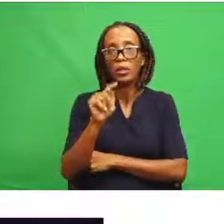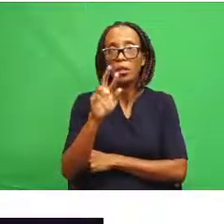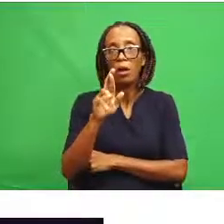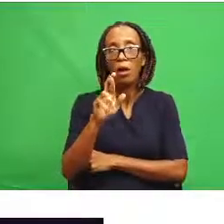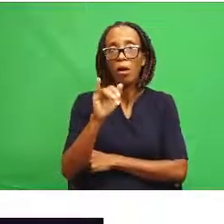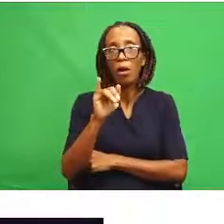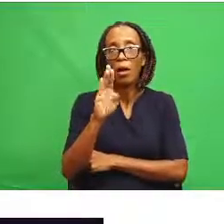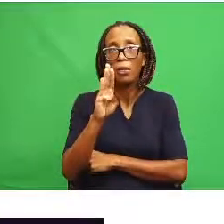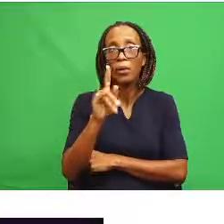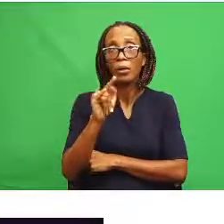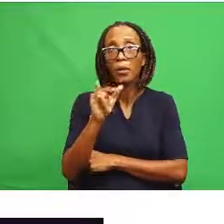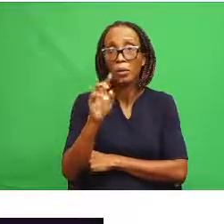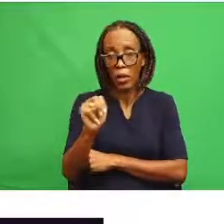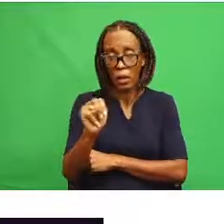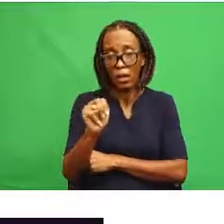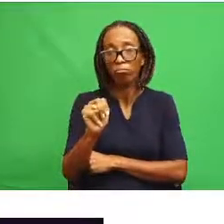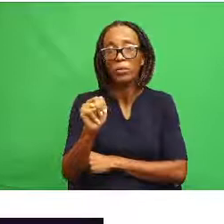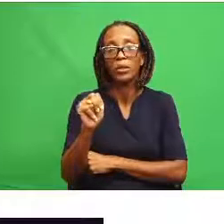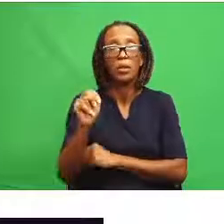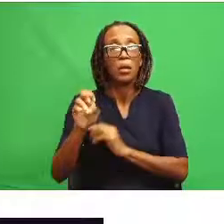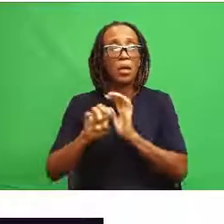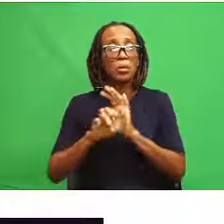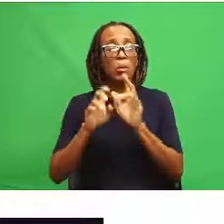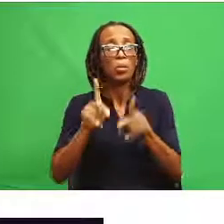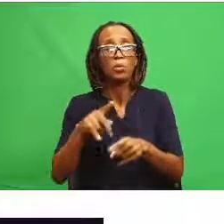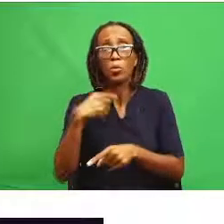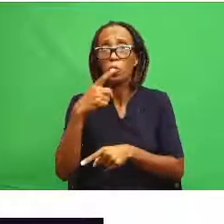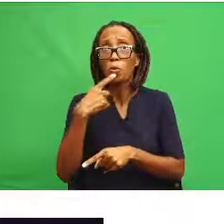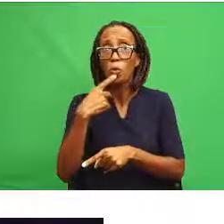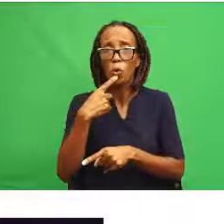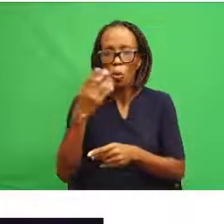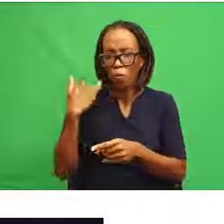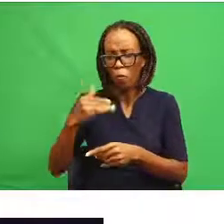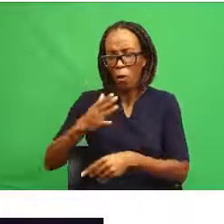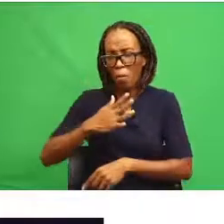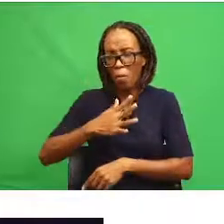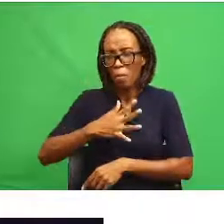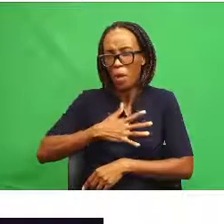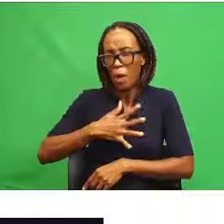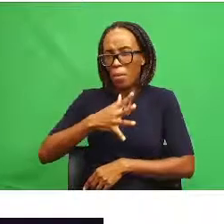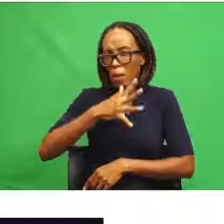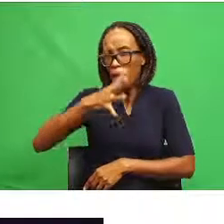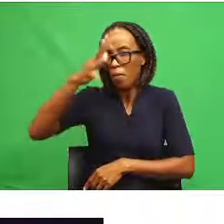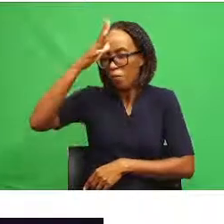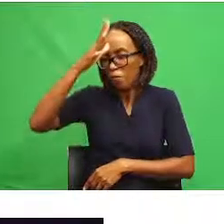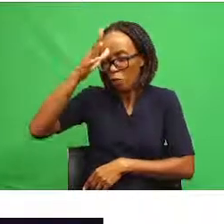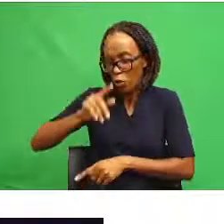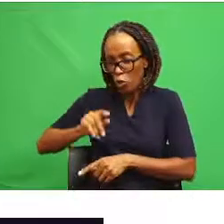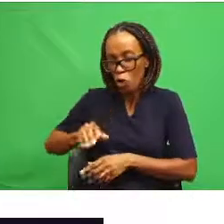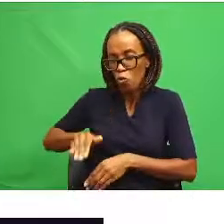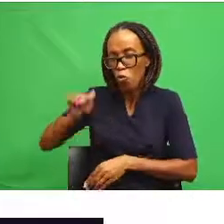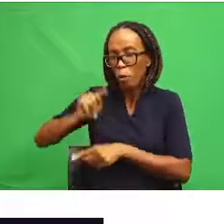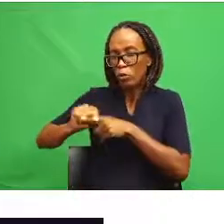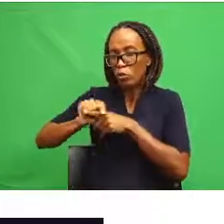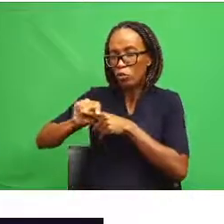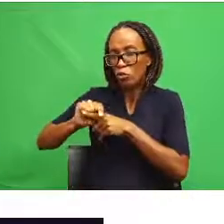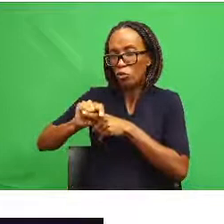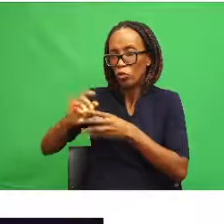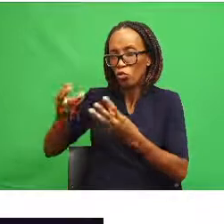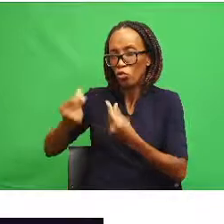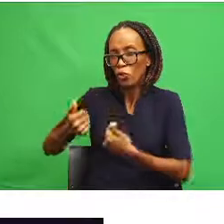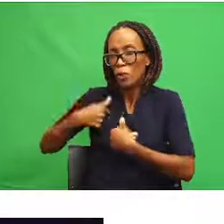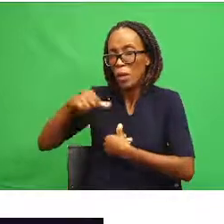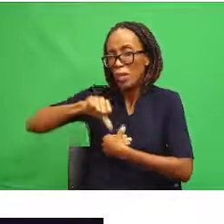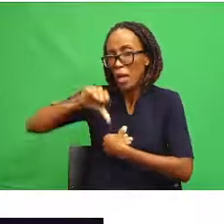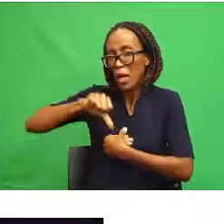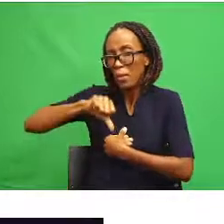about Mary, or even the case about someone who was not treated well by an elder, and then at the end of the day, they're the only one around that the elder is calling